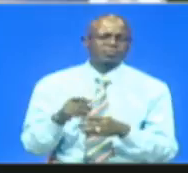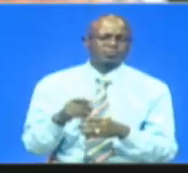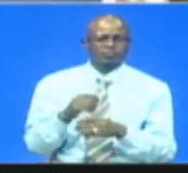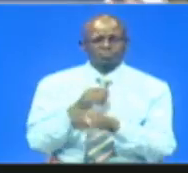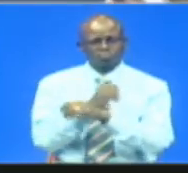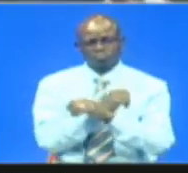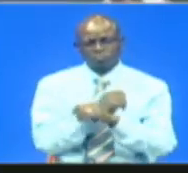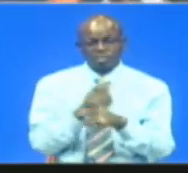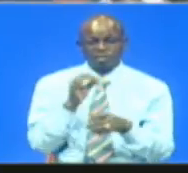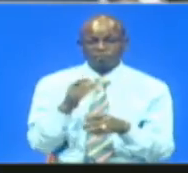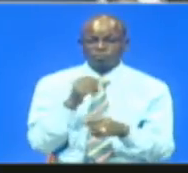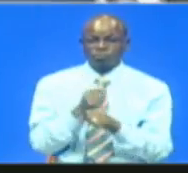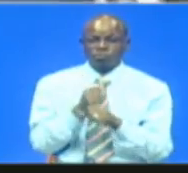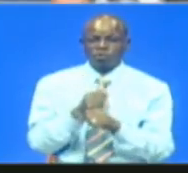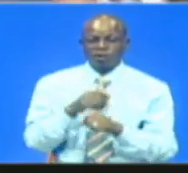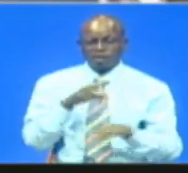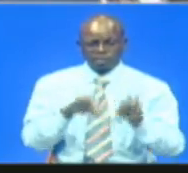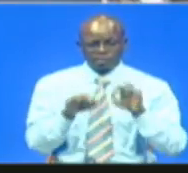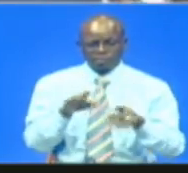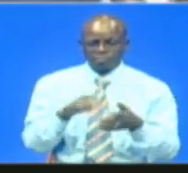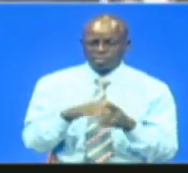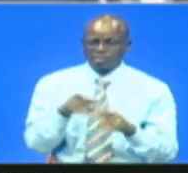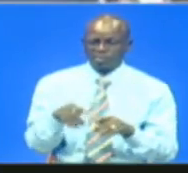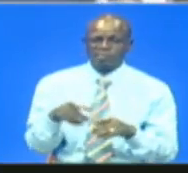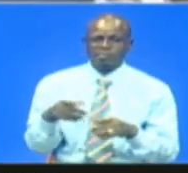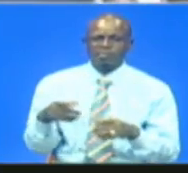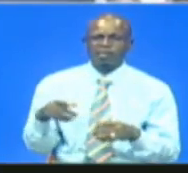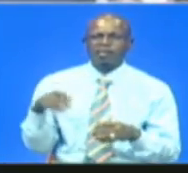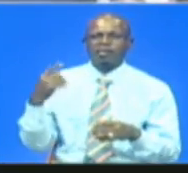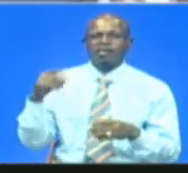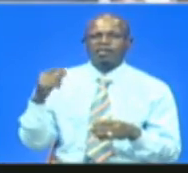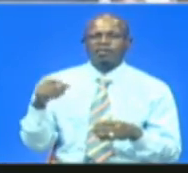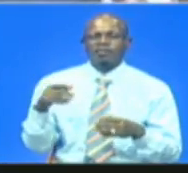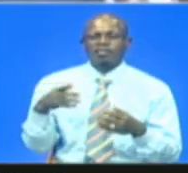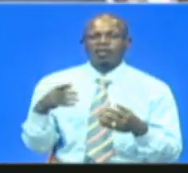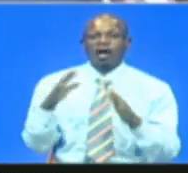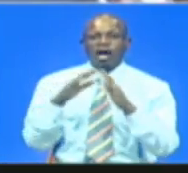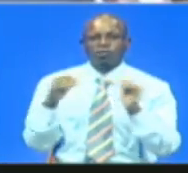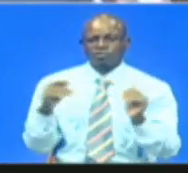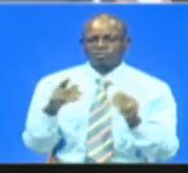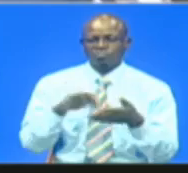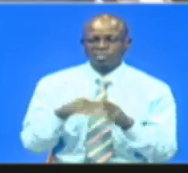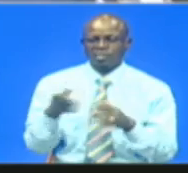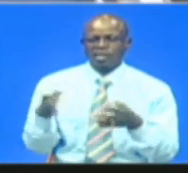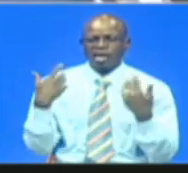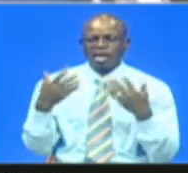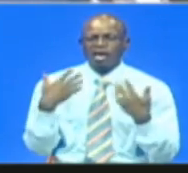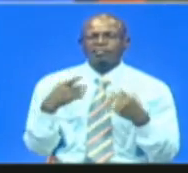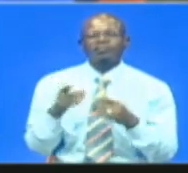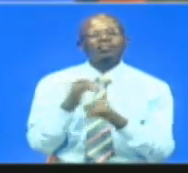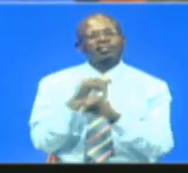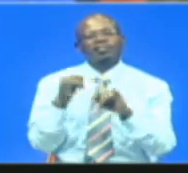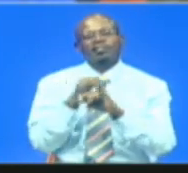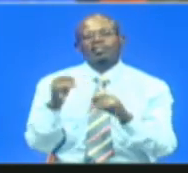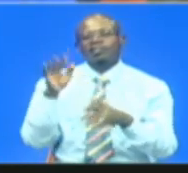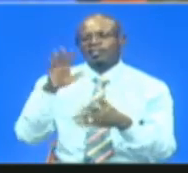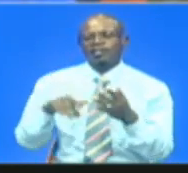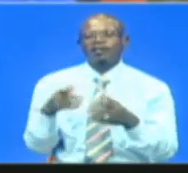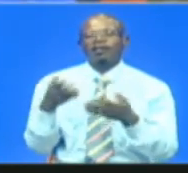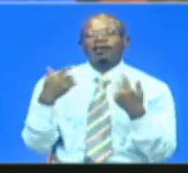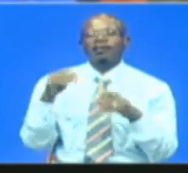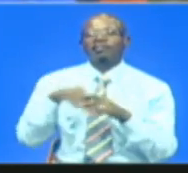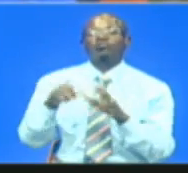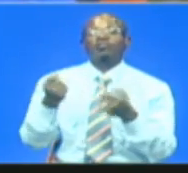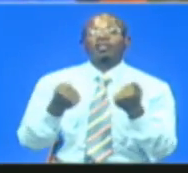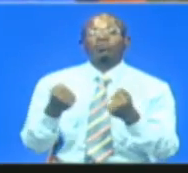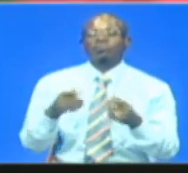surprised. Greenhouses, the air quality inside greenhouses is actually cleaner than in your air, the air in your vehicle. Even so,